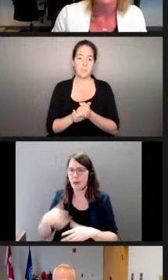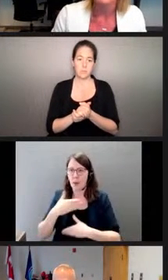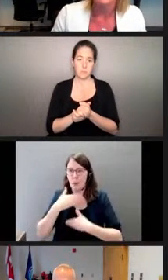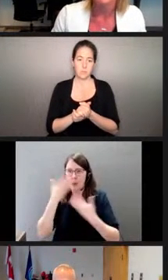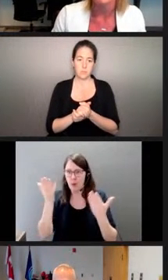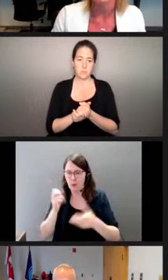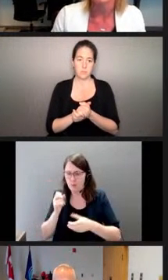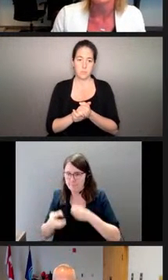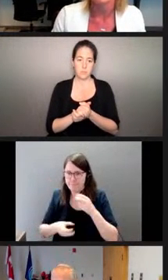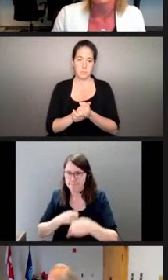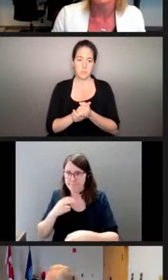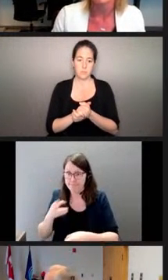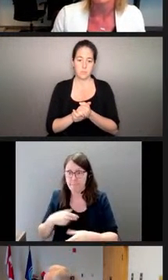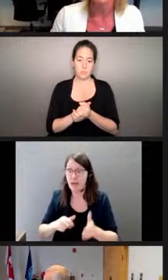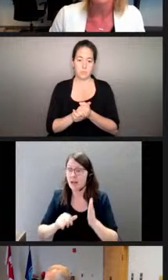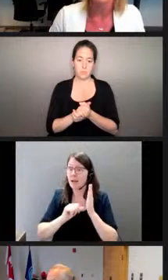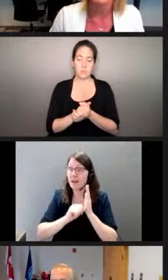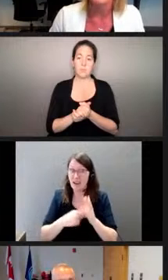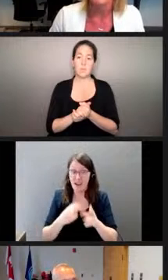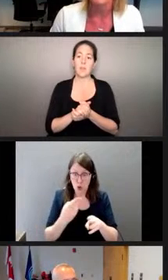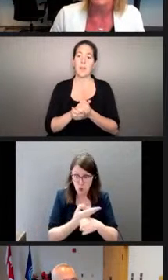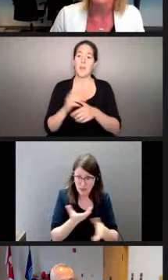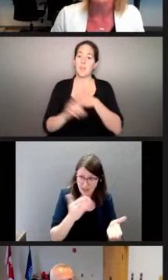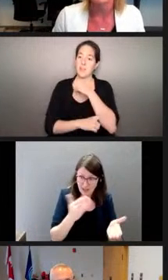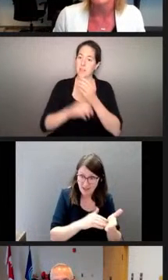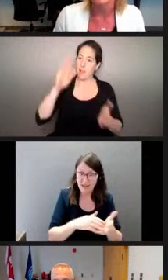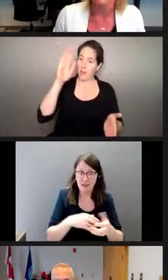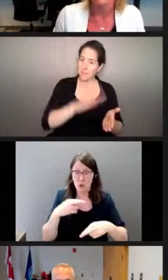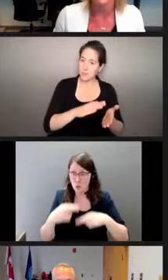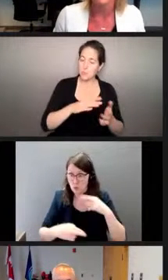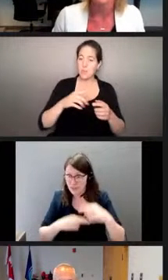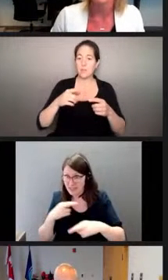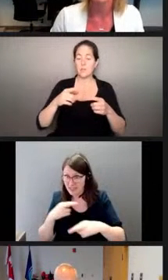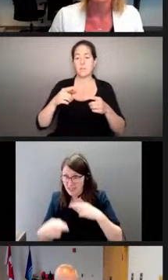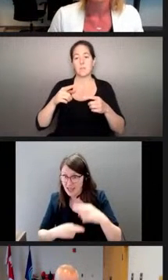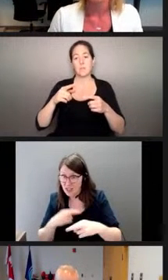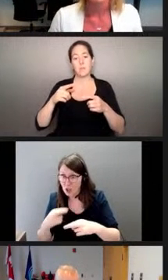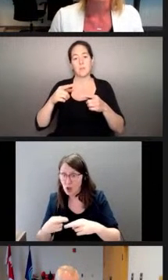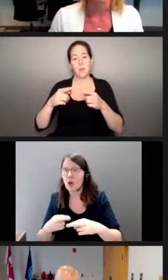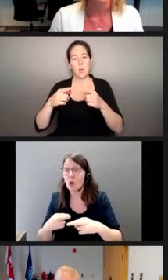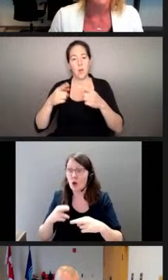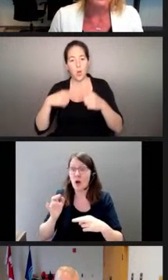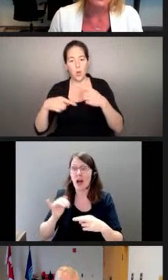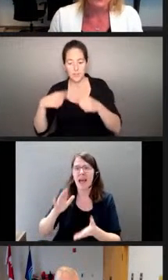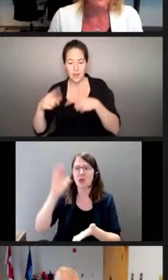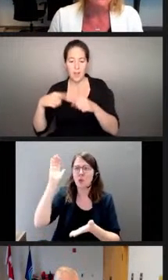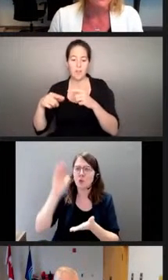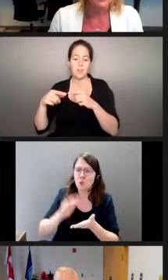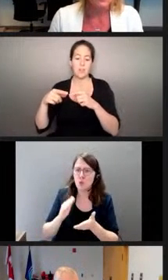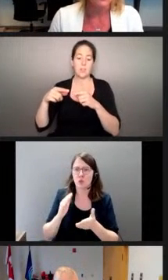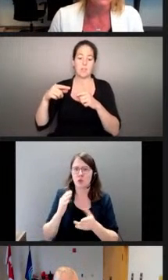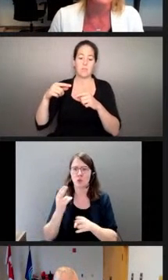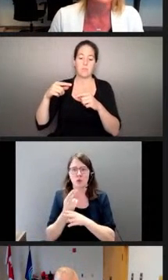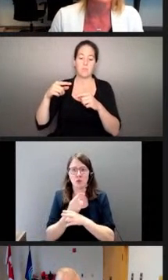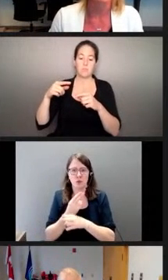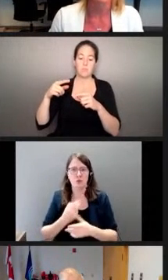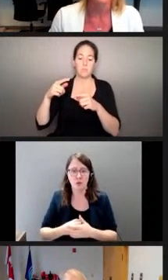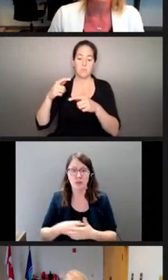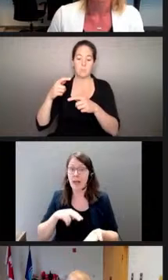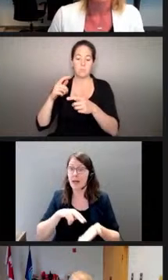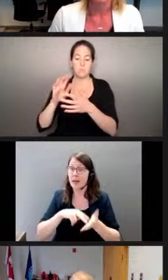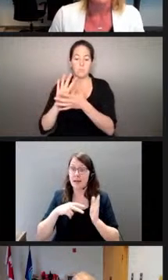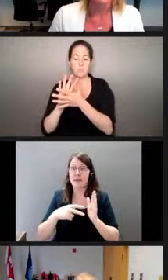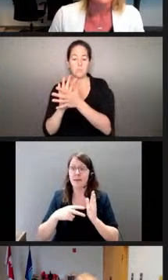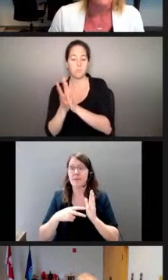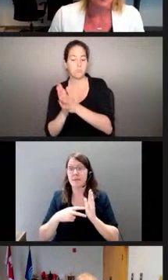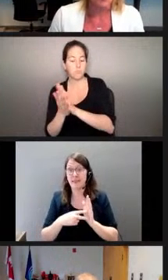and recycling to ensure that unwanted materials otherwise destined for landfill become inputs for manufacturing processes. So